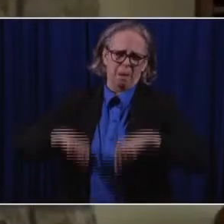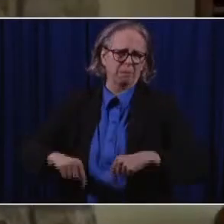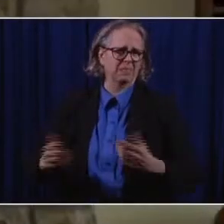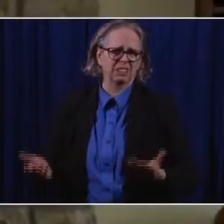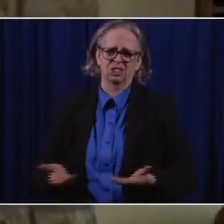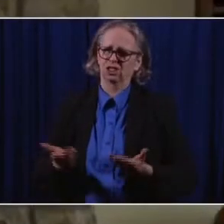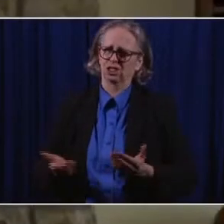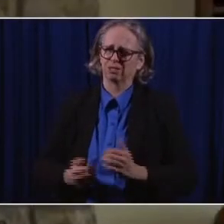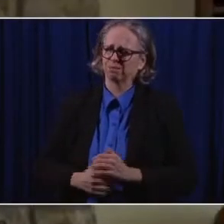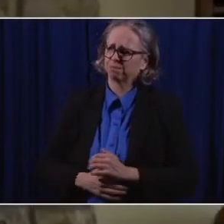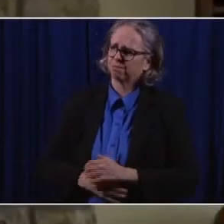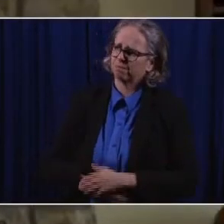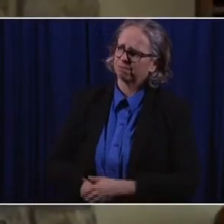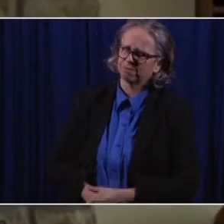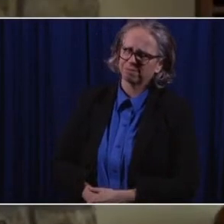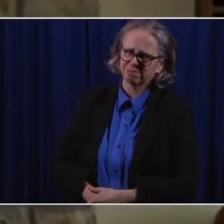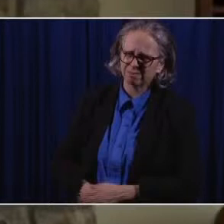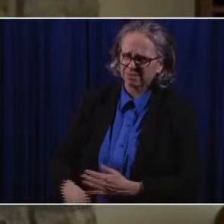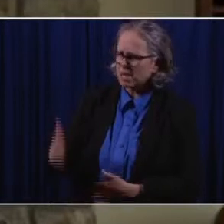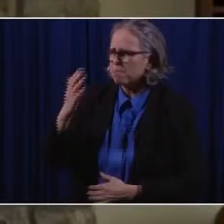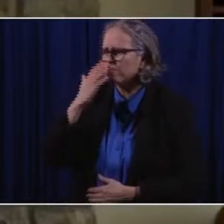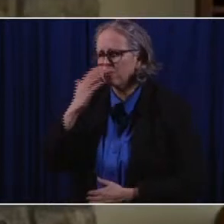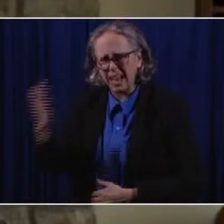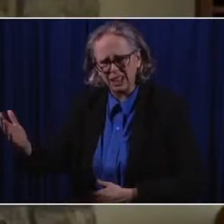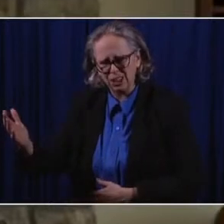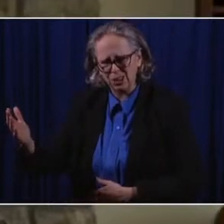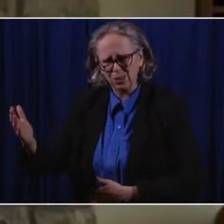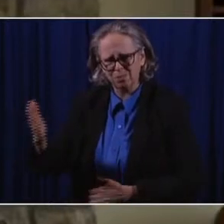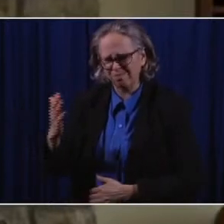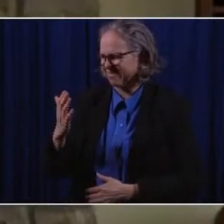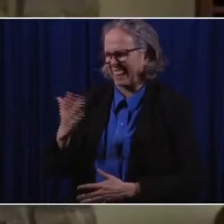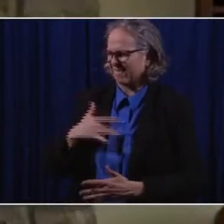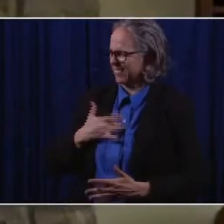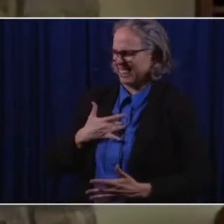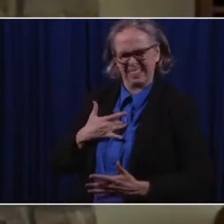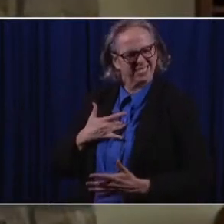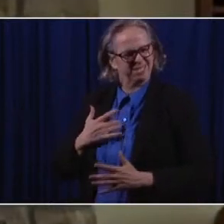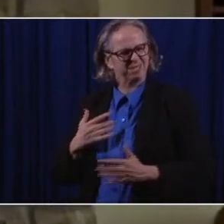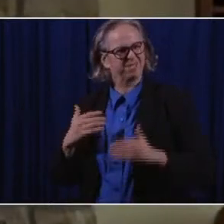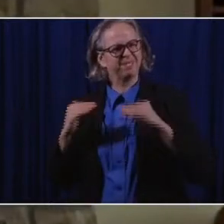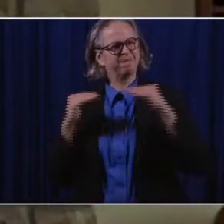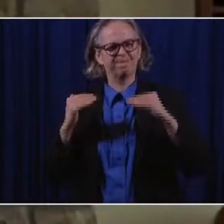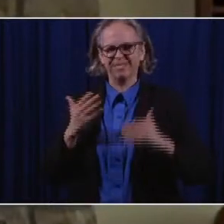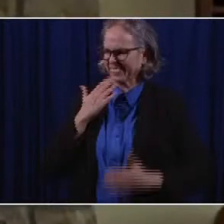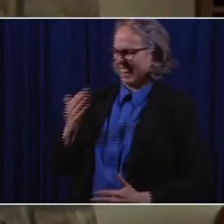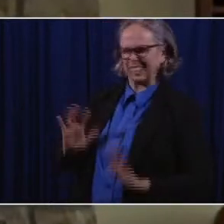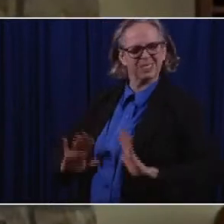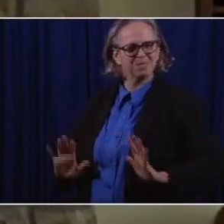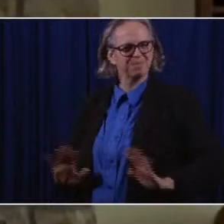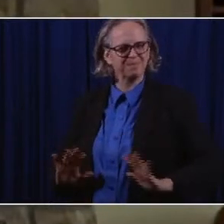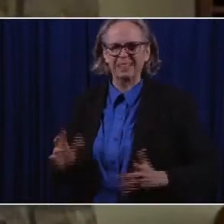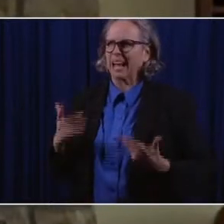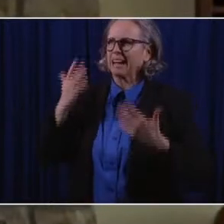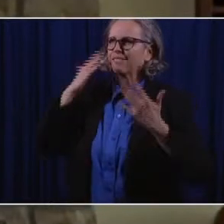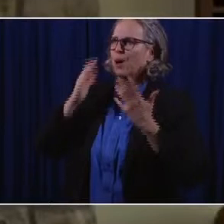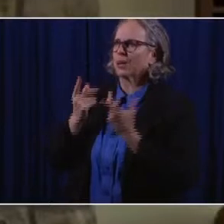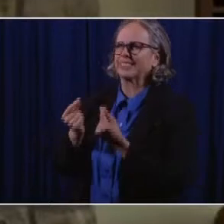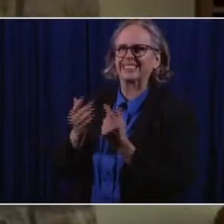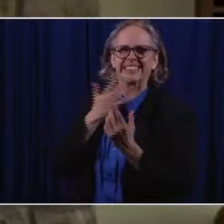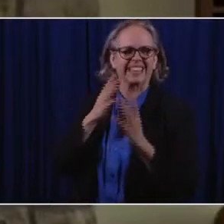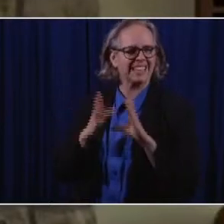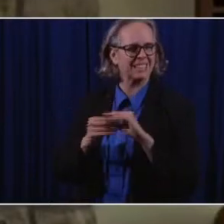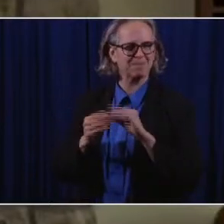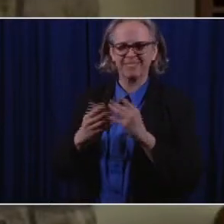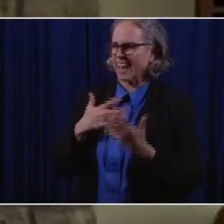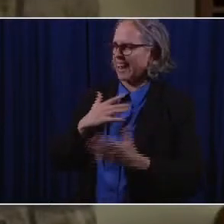doing. Thanks is so inadequate, but we thank you very, very much, and bless you.